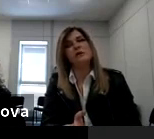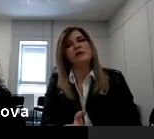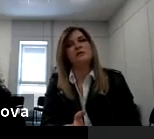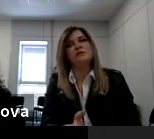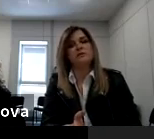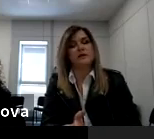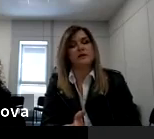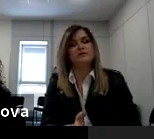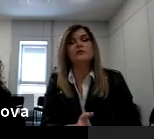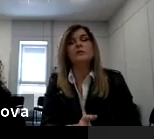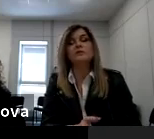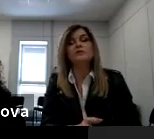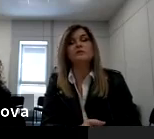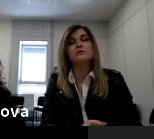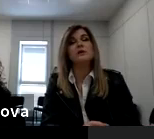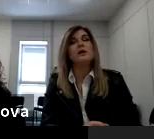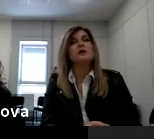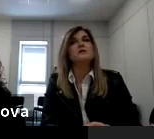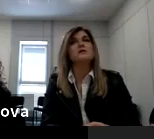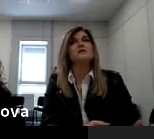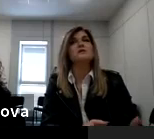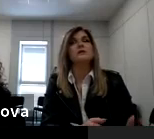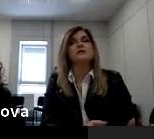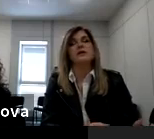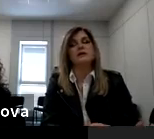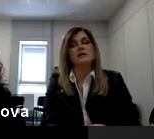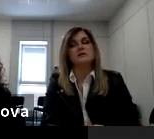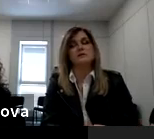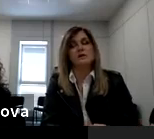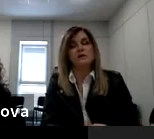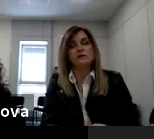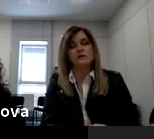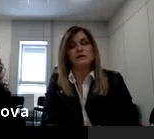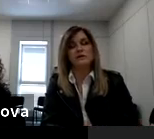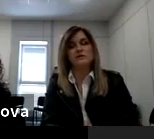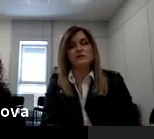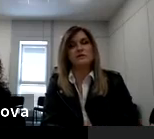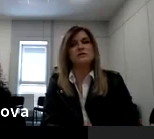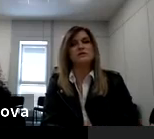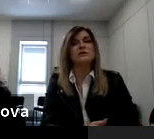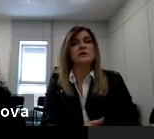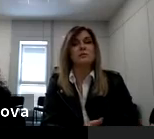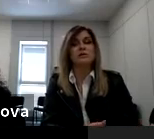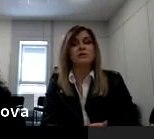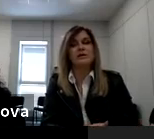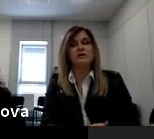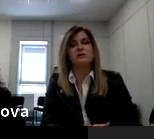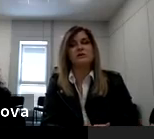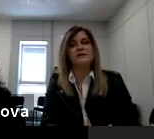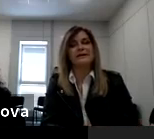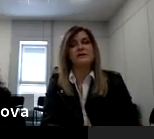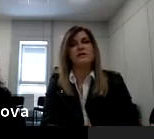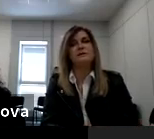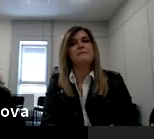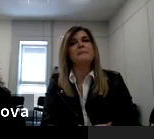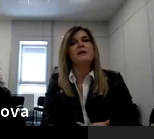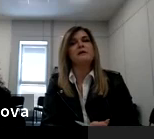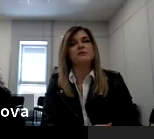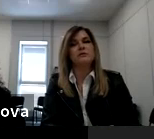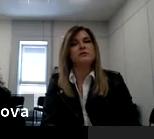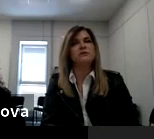very smart from the control point of view. So array, it's one of the fixtures in our model range that can